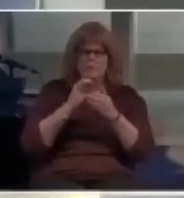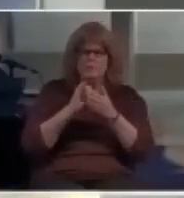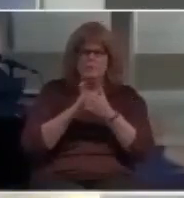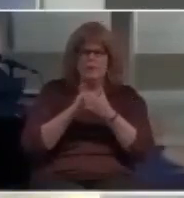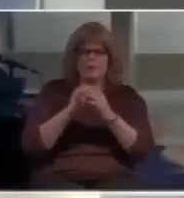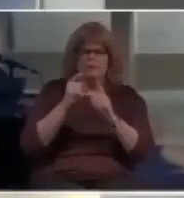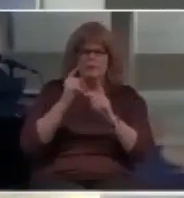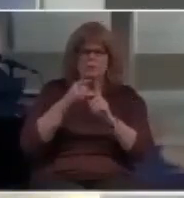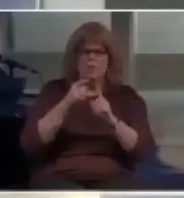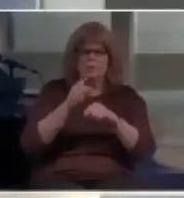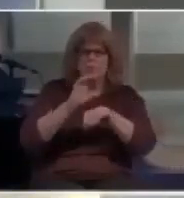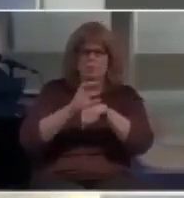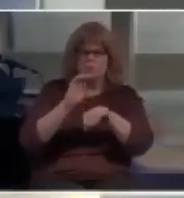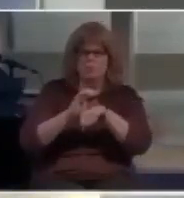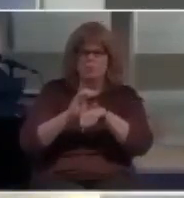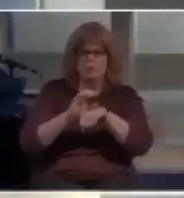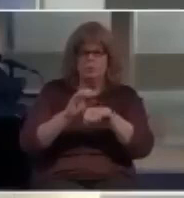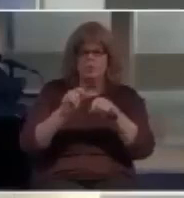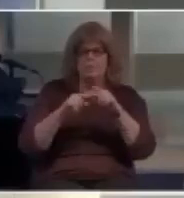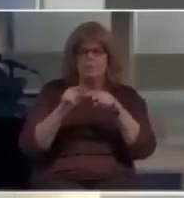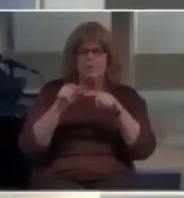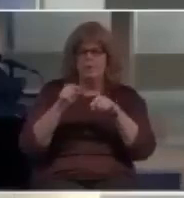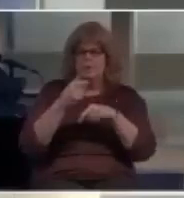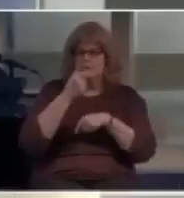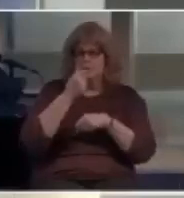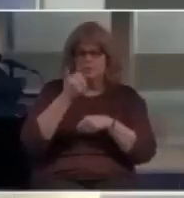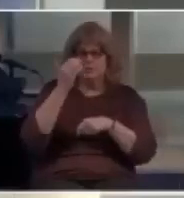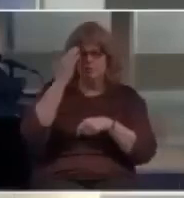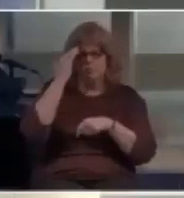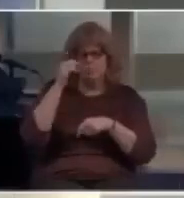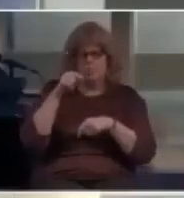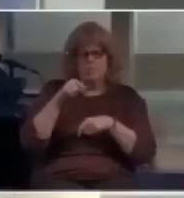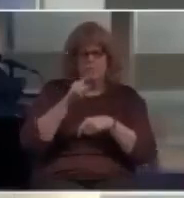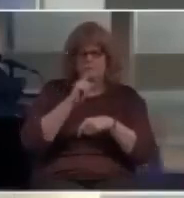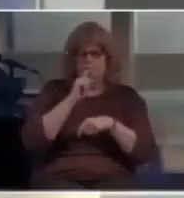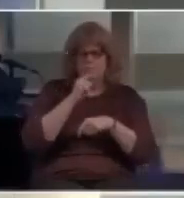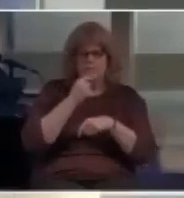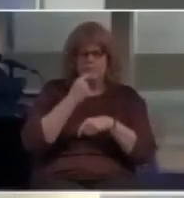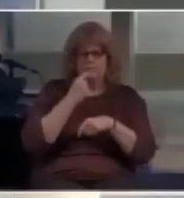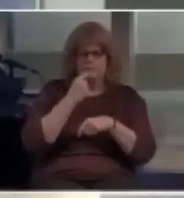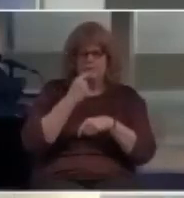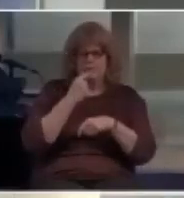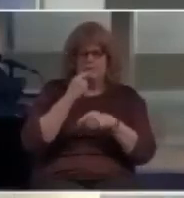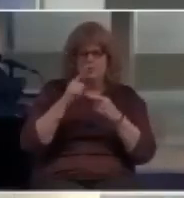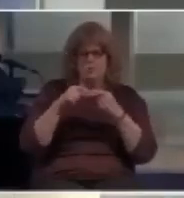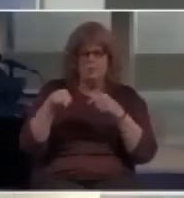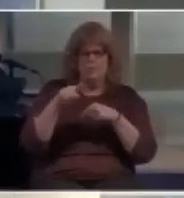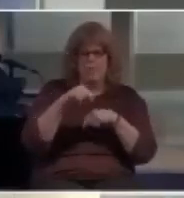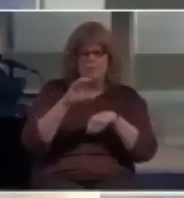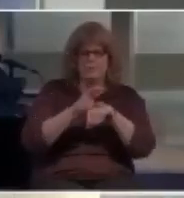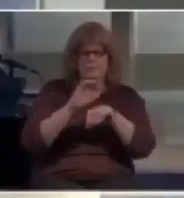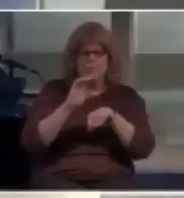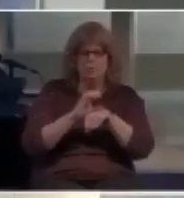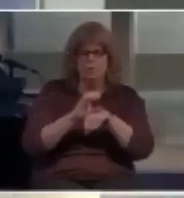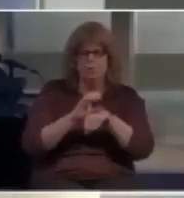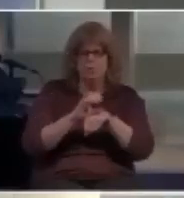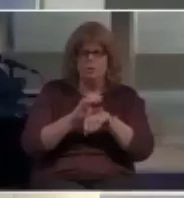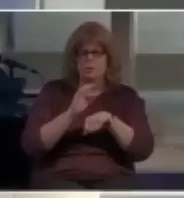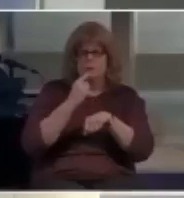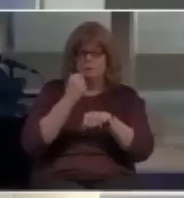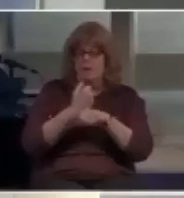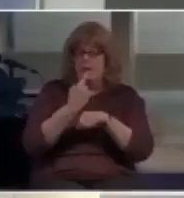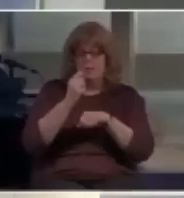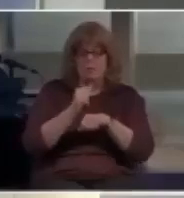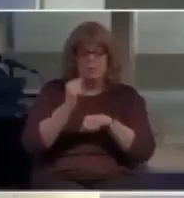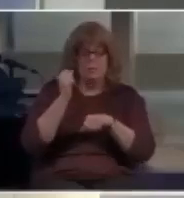is directed to the church. But again, it's interesting to note, it doesn't say to those in the church, but it's just saying